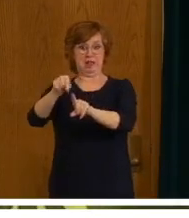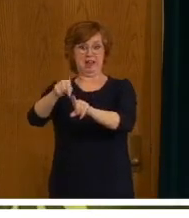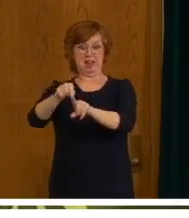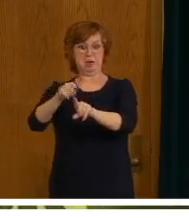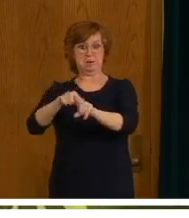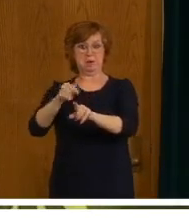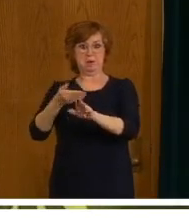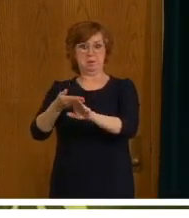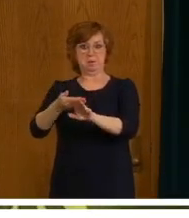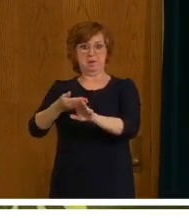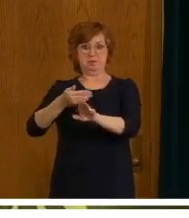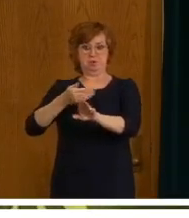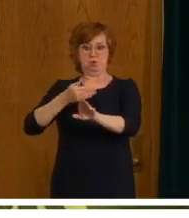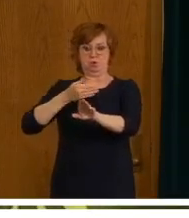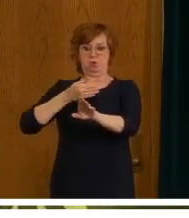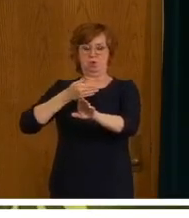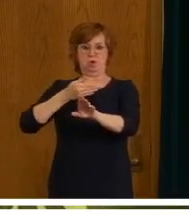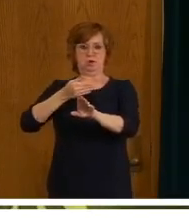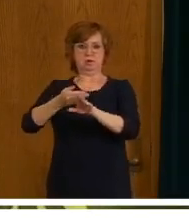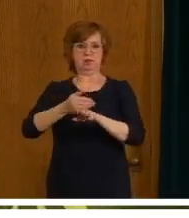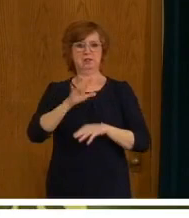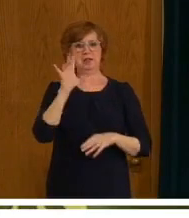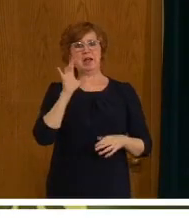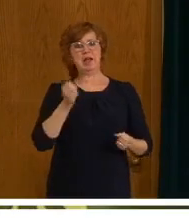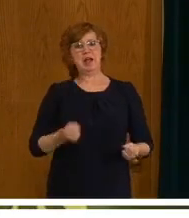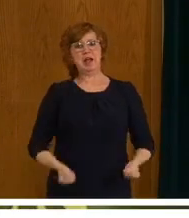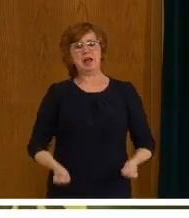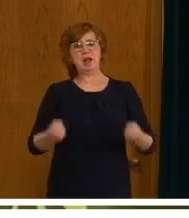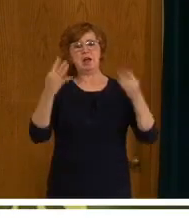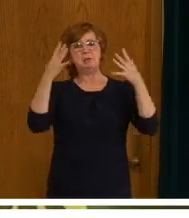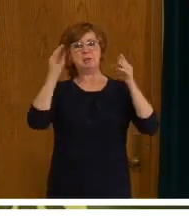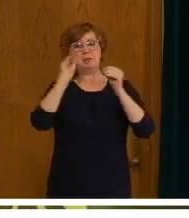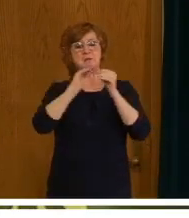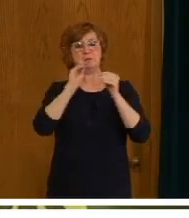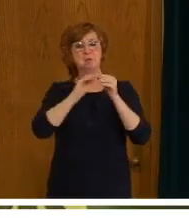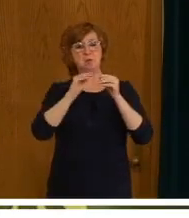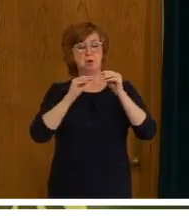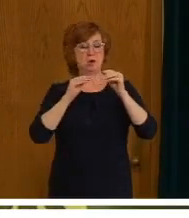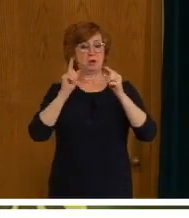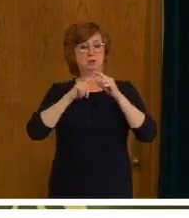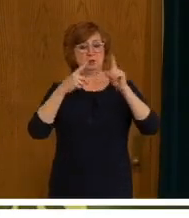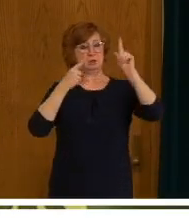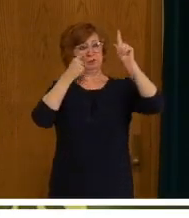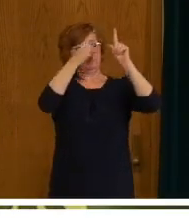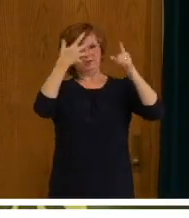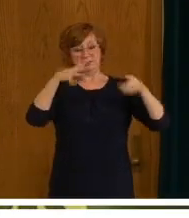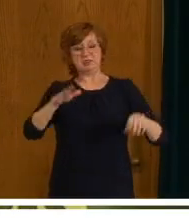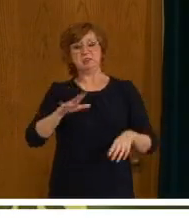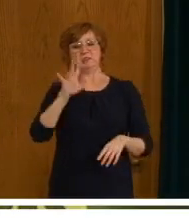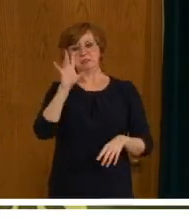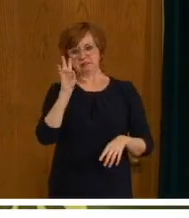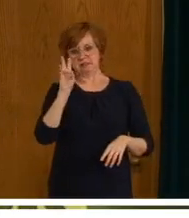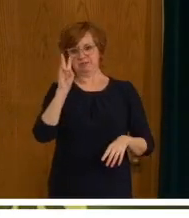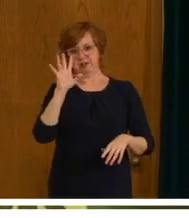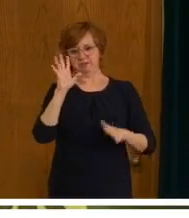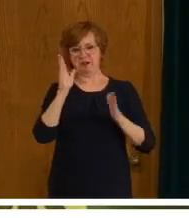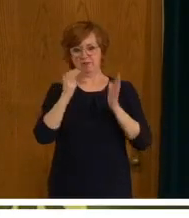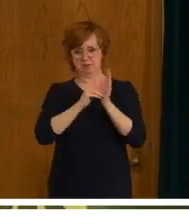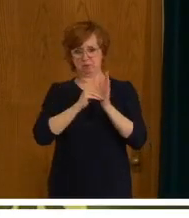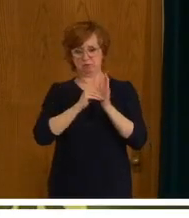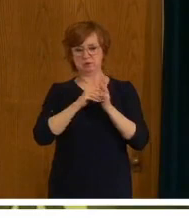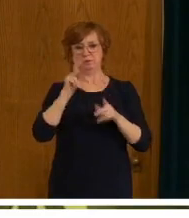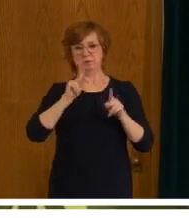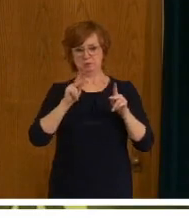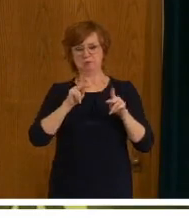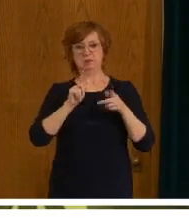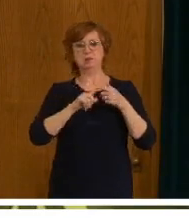it to COVID in order for us to reach this final threshold. And then, of course, we will ask everyone to go